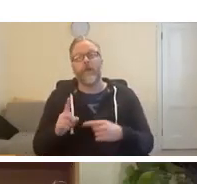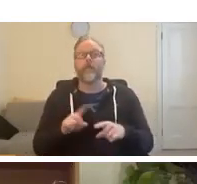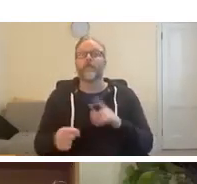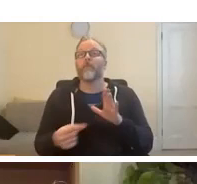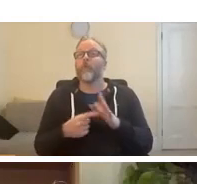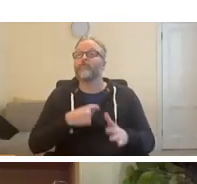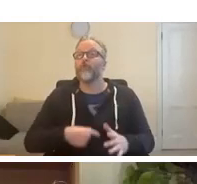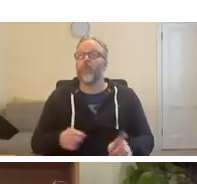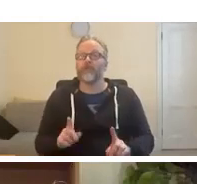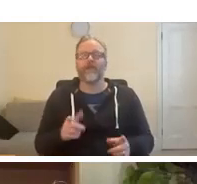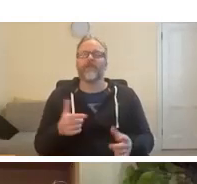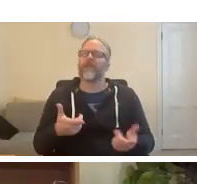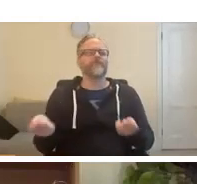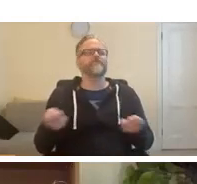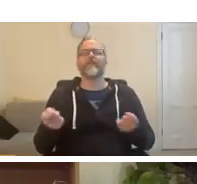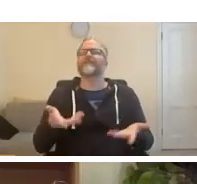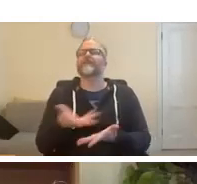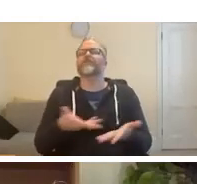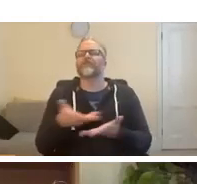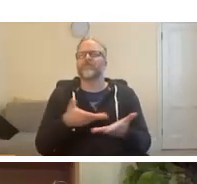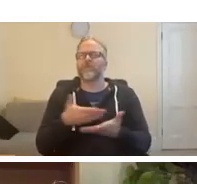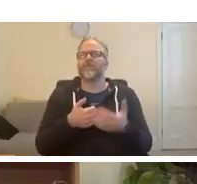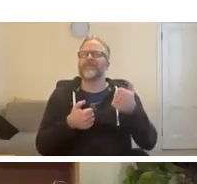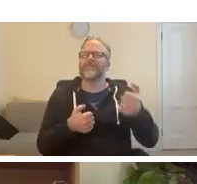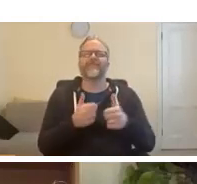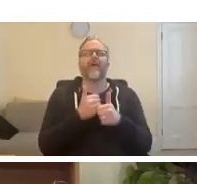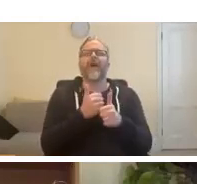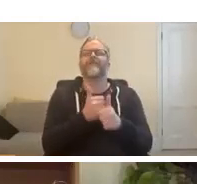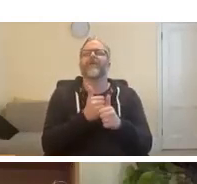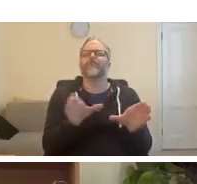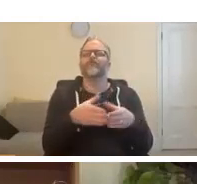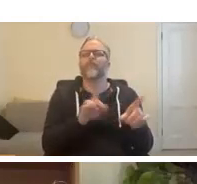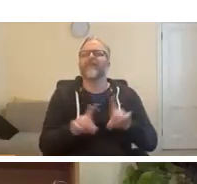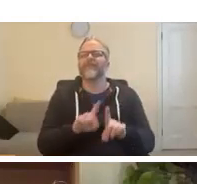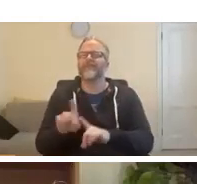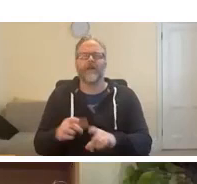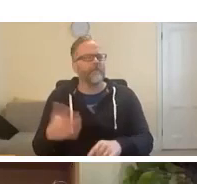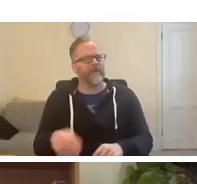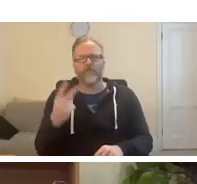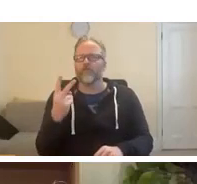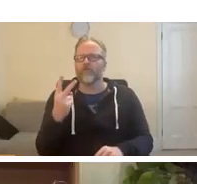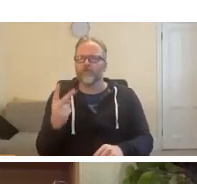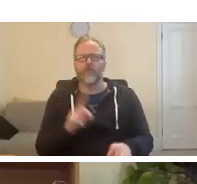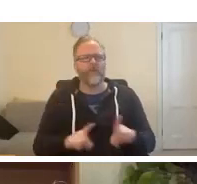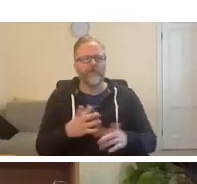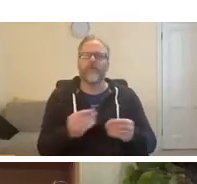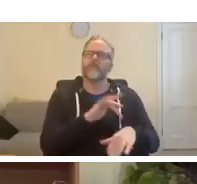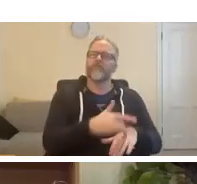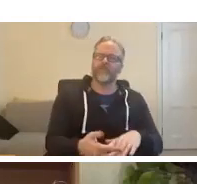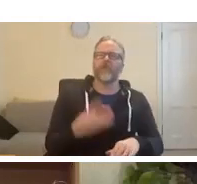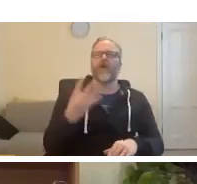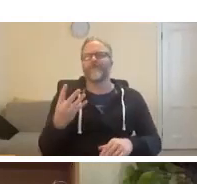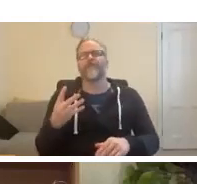ones was directing discussions at 6 advisory group meetings. So we held 2 meetings with professionals and 4